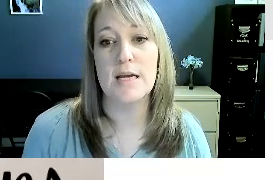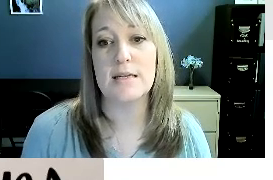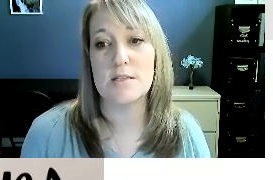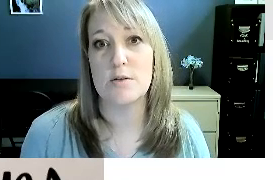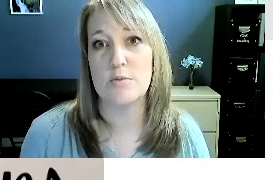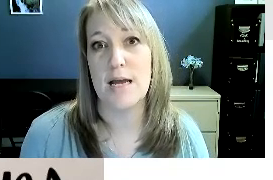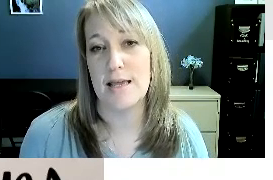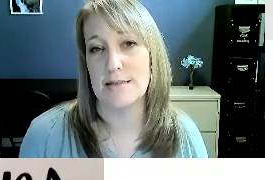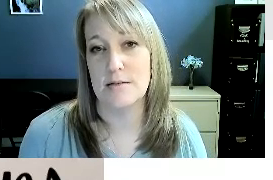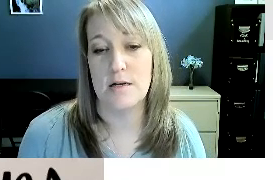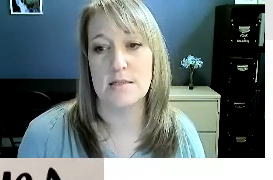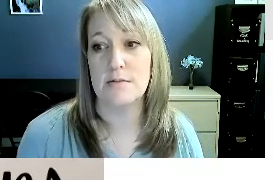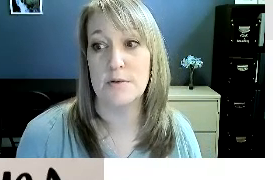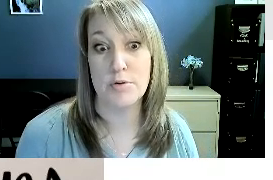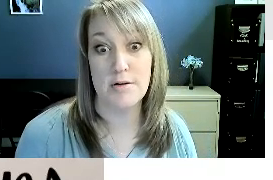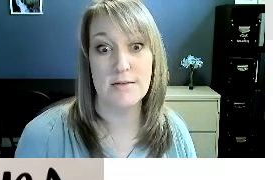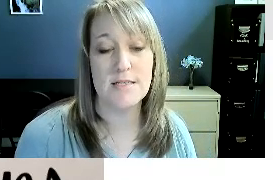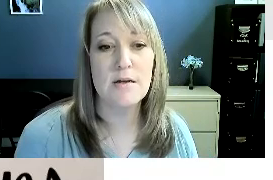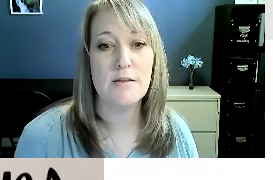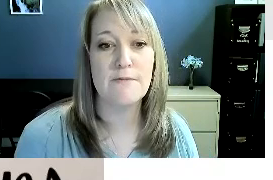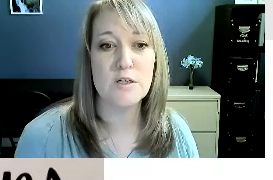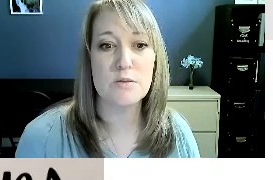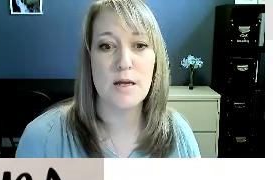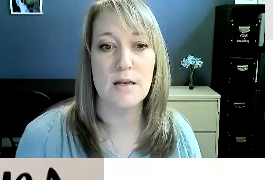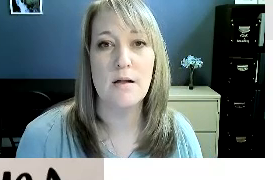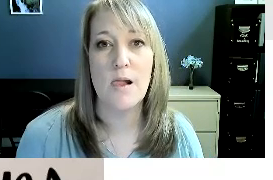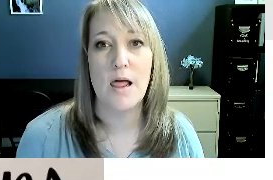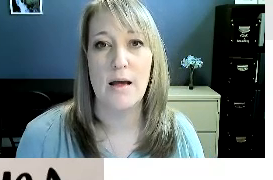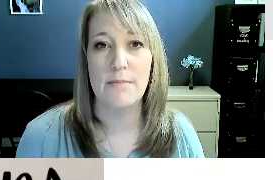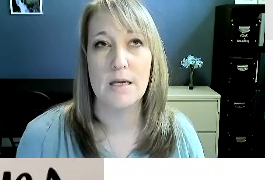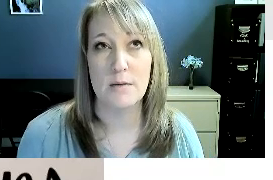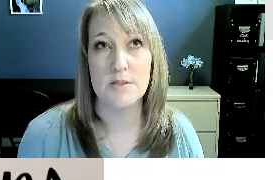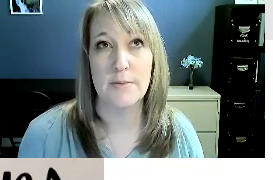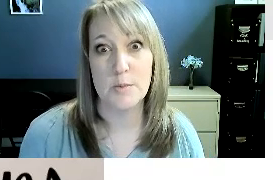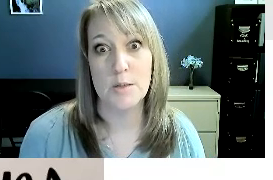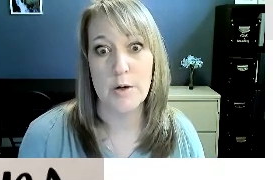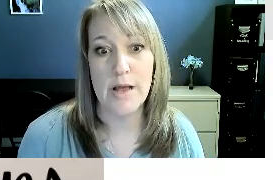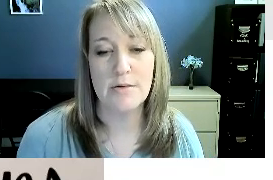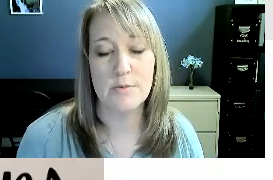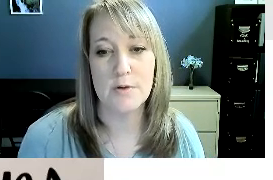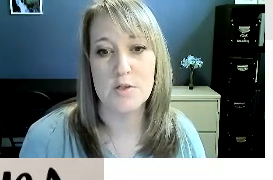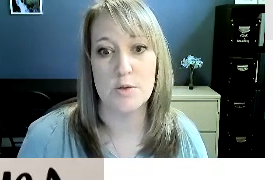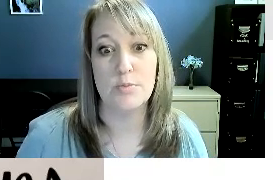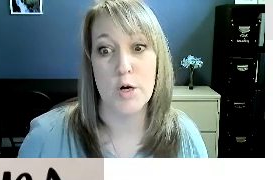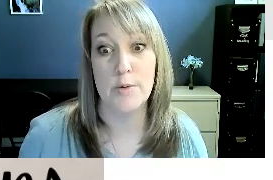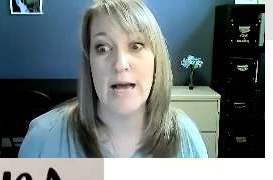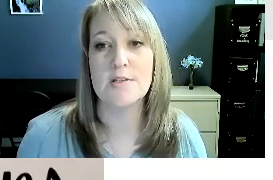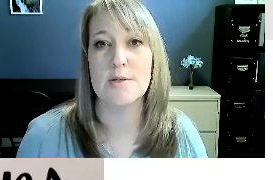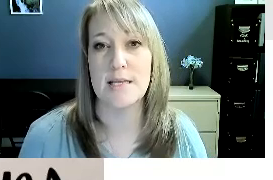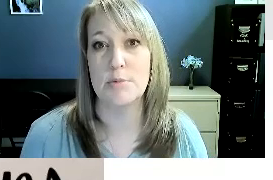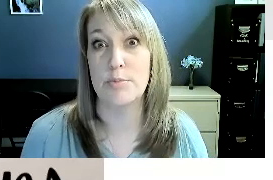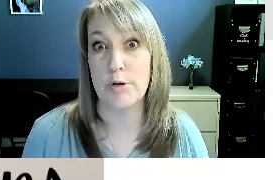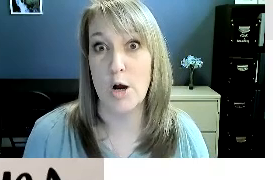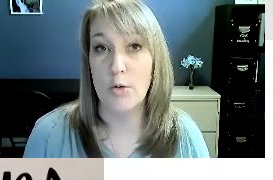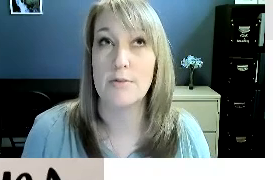two ways to write ASL gloss for pronouns. The first one comes from the word pronoun. It refers to pronouns,